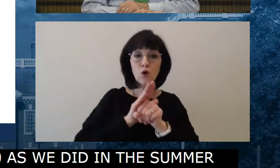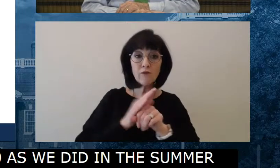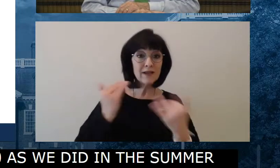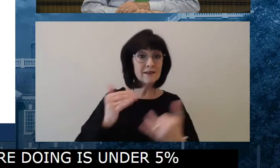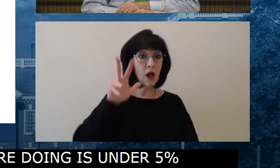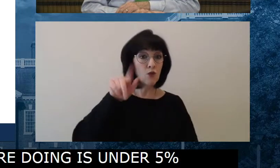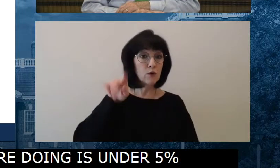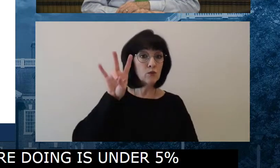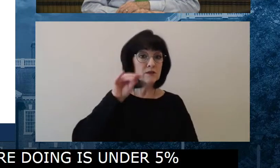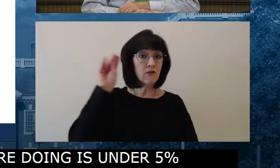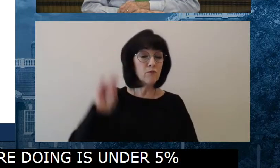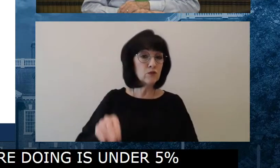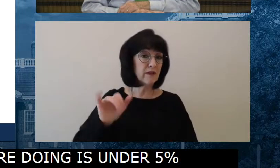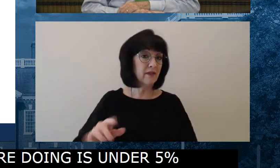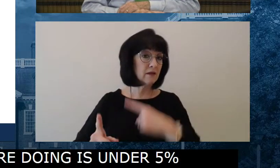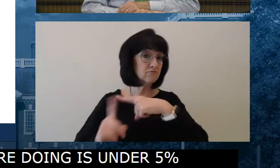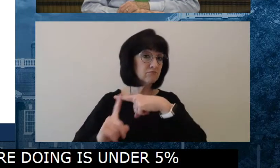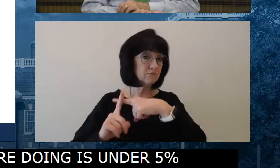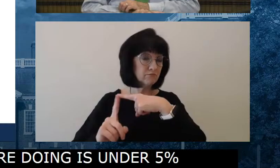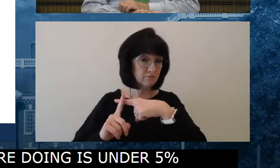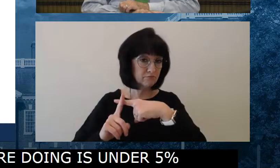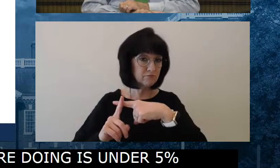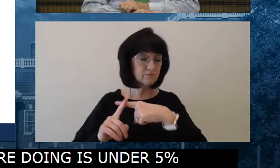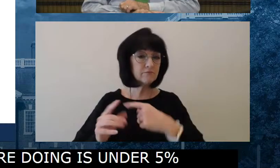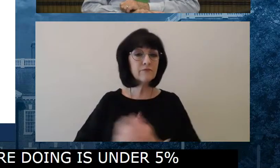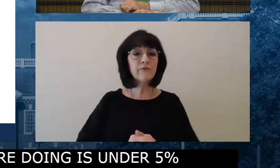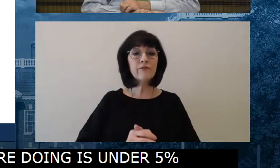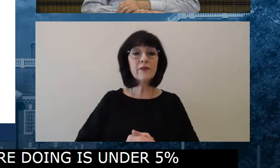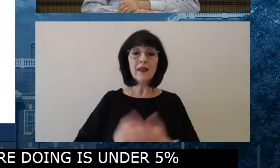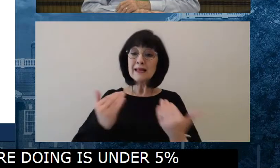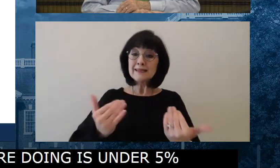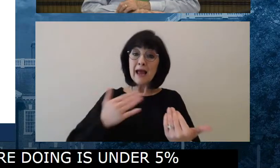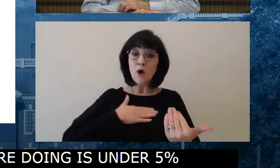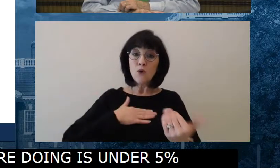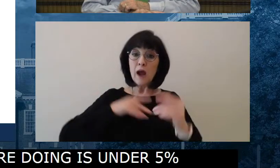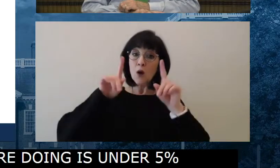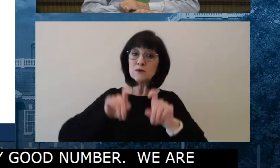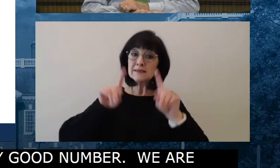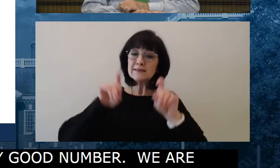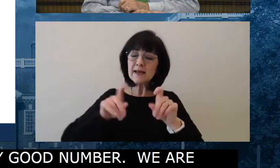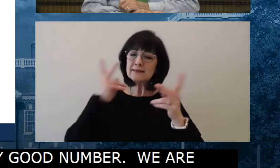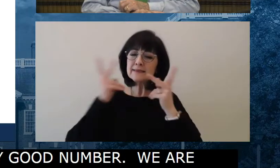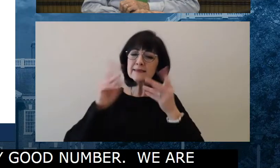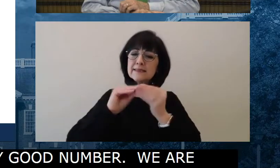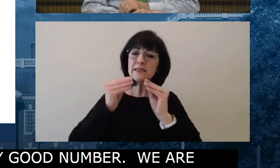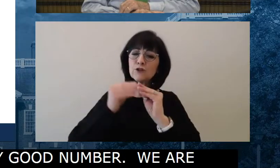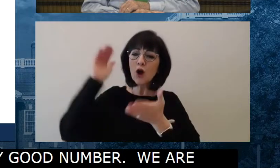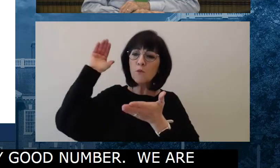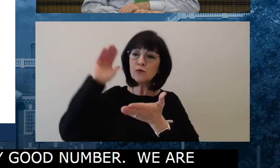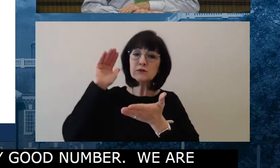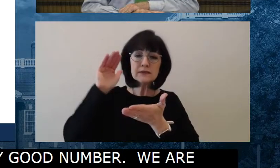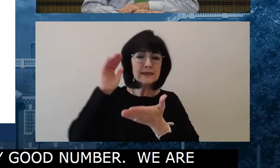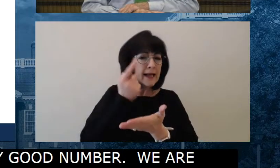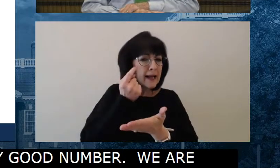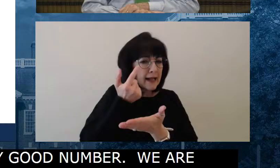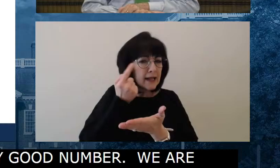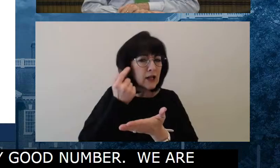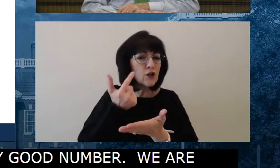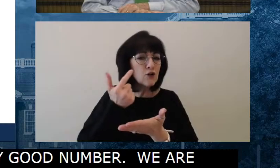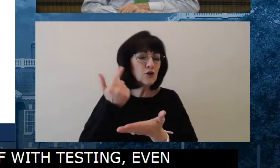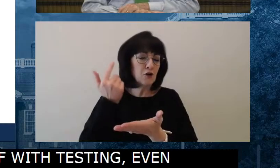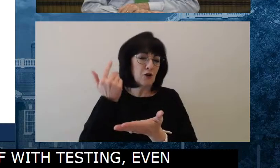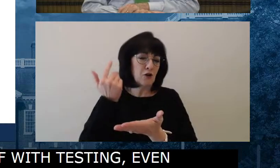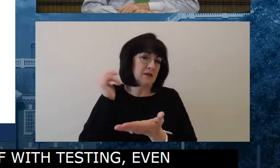testing, although we're testing at a rate far exceeding what we expected back in the beginning. Again, to AJ